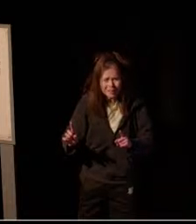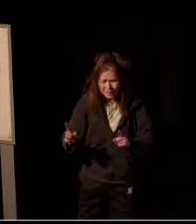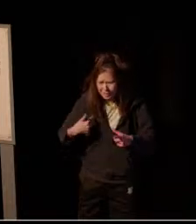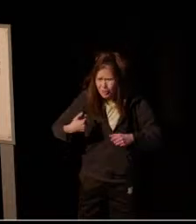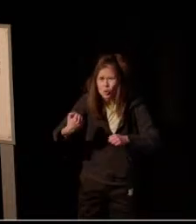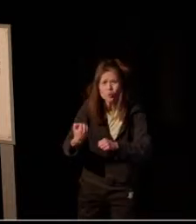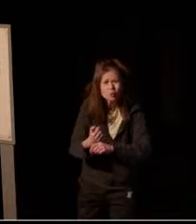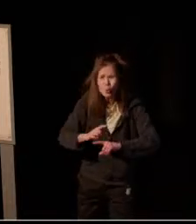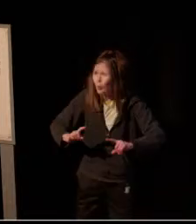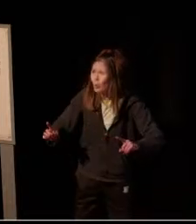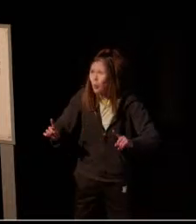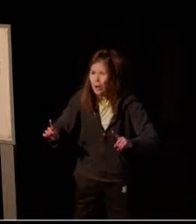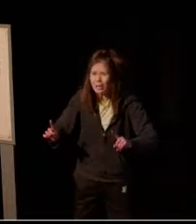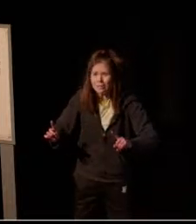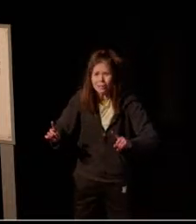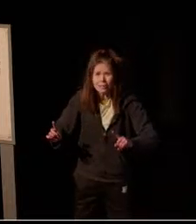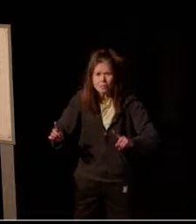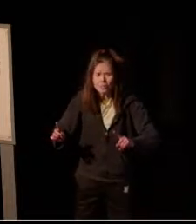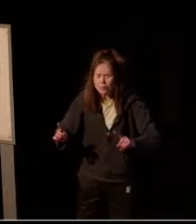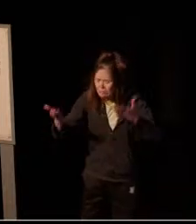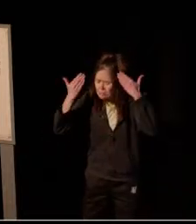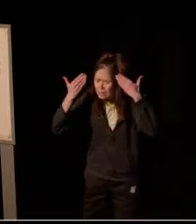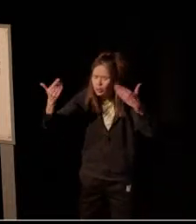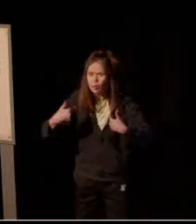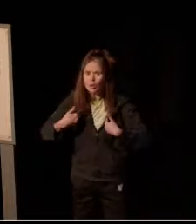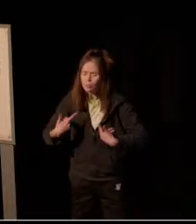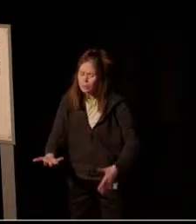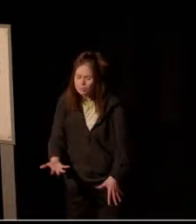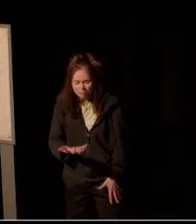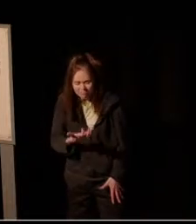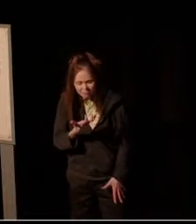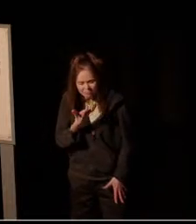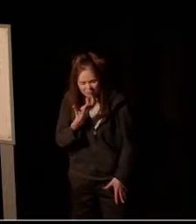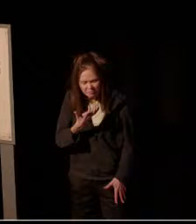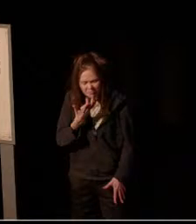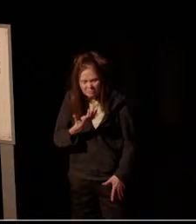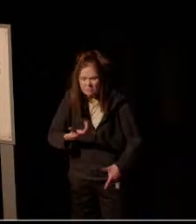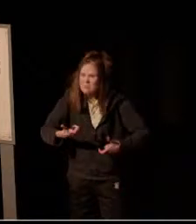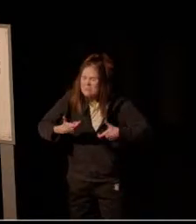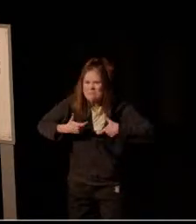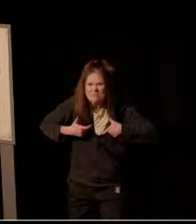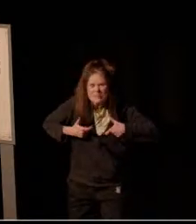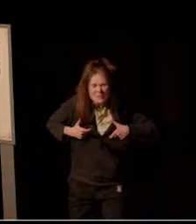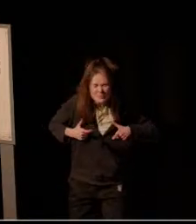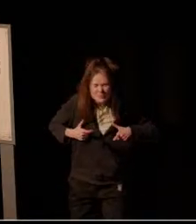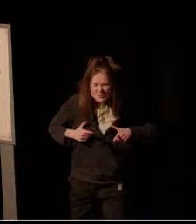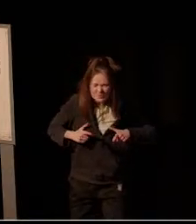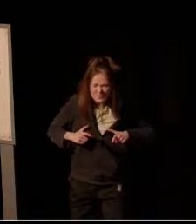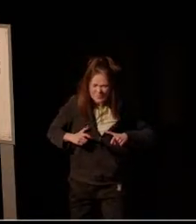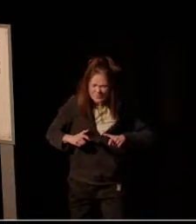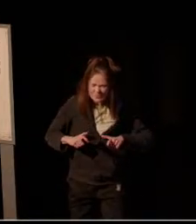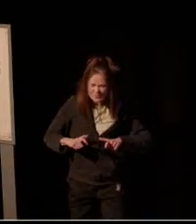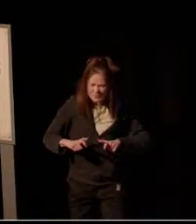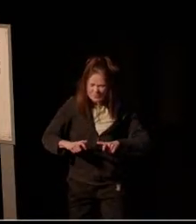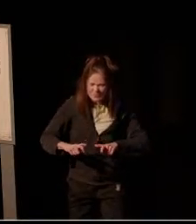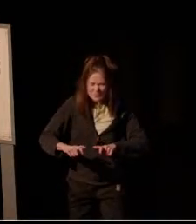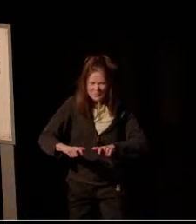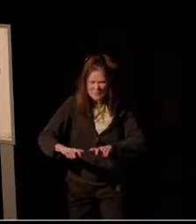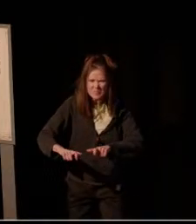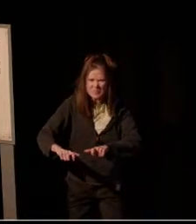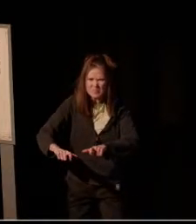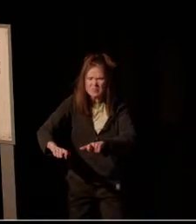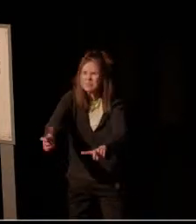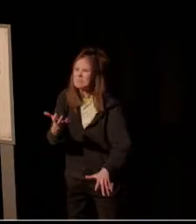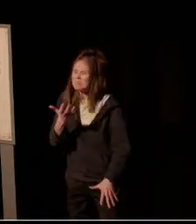No remedy, none. No barricading your bride's birthing hole, brethren, for it lets in